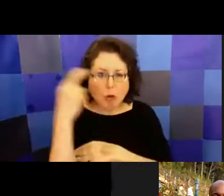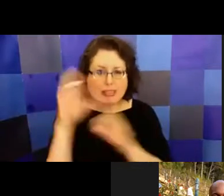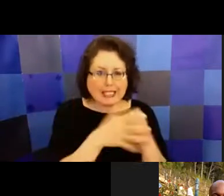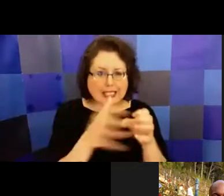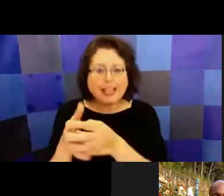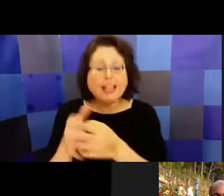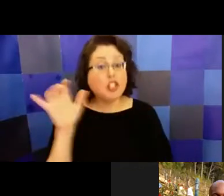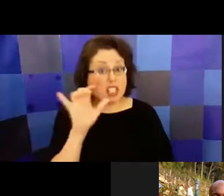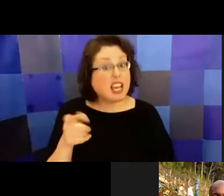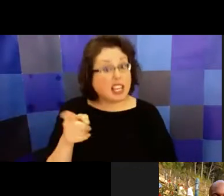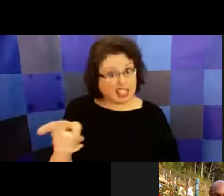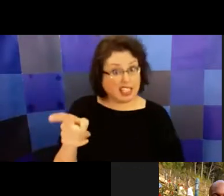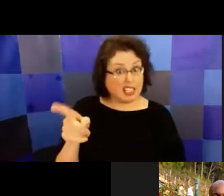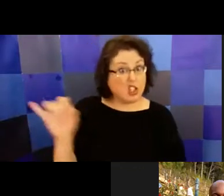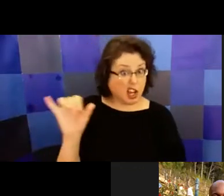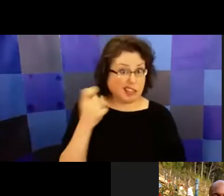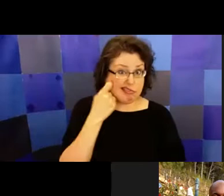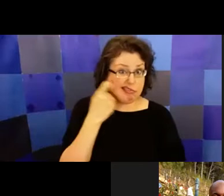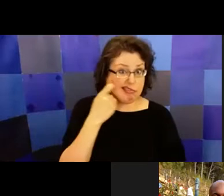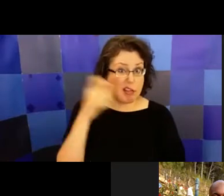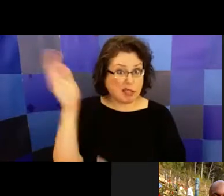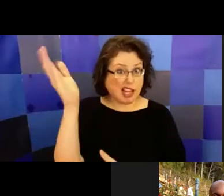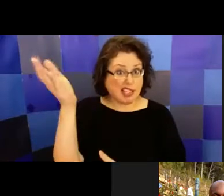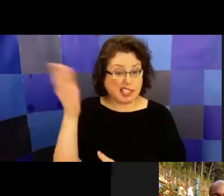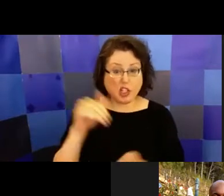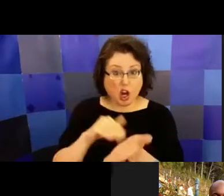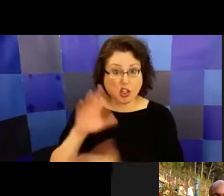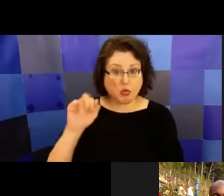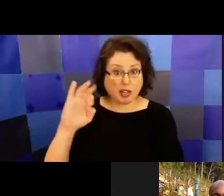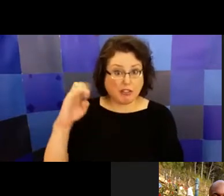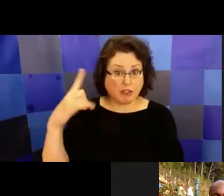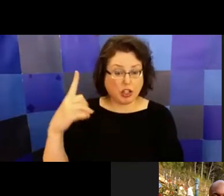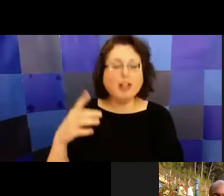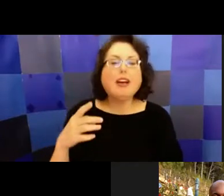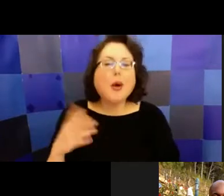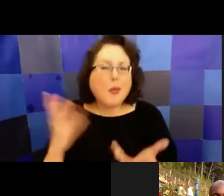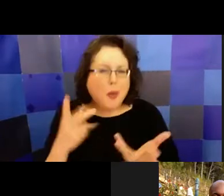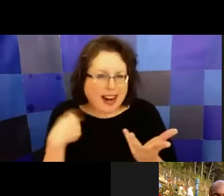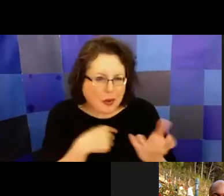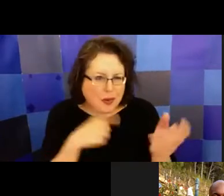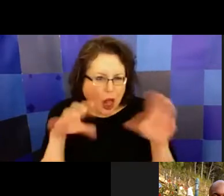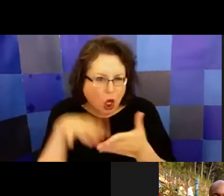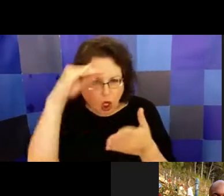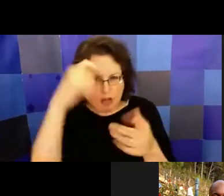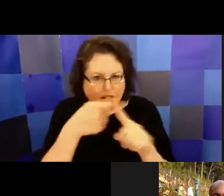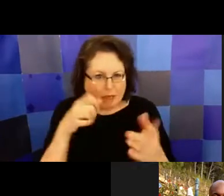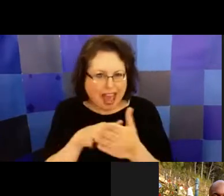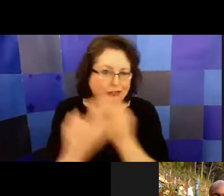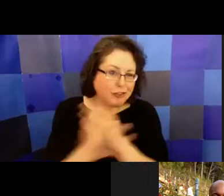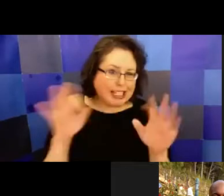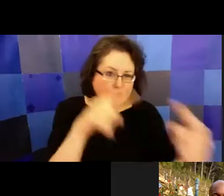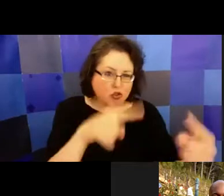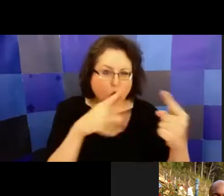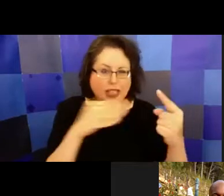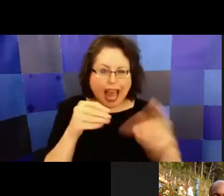Dr. Rickford just did. What can we learn from Black educational freedom struggles and movements in our work